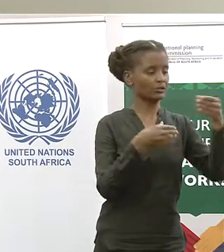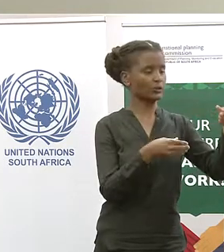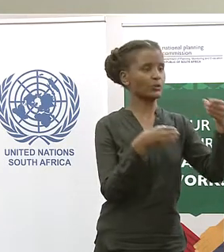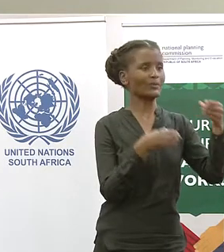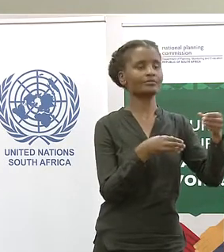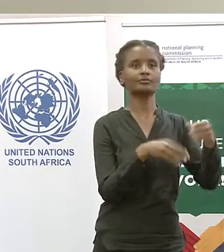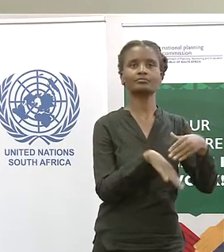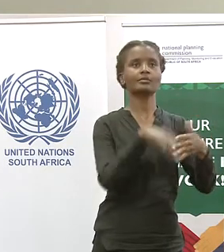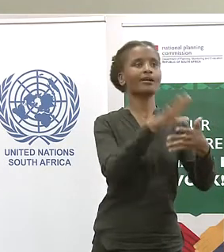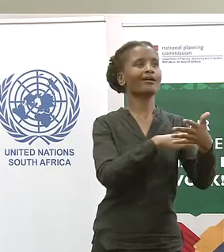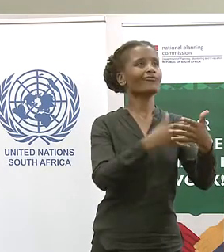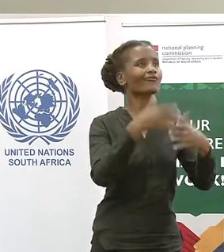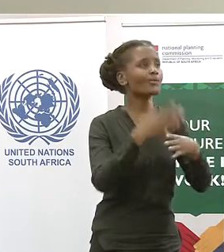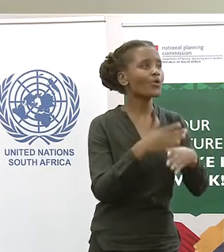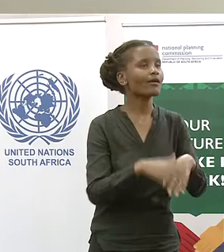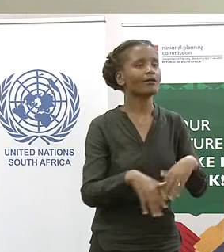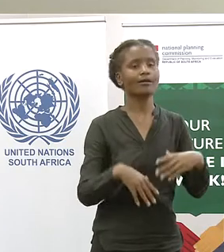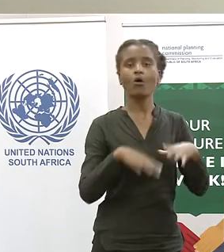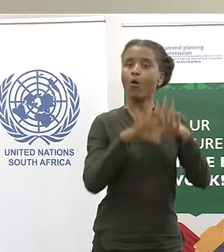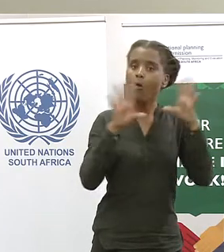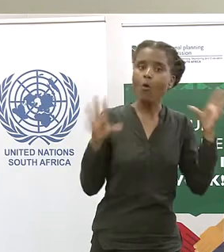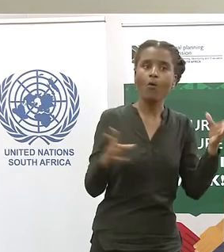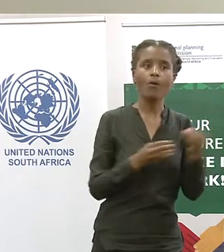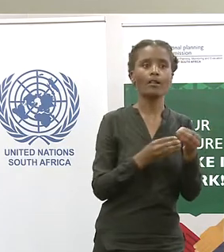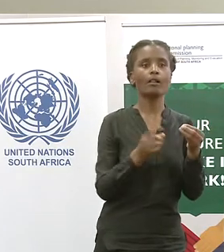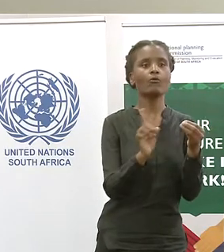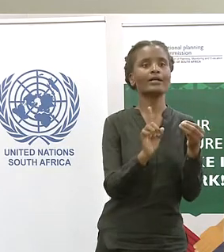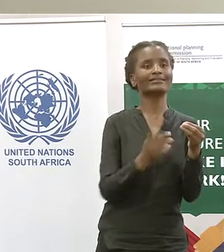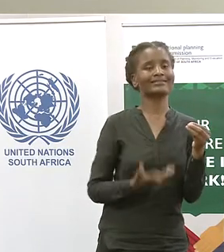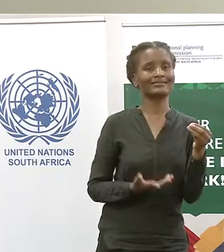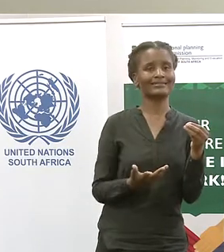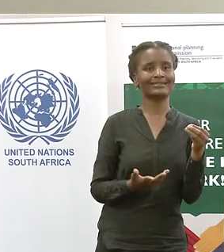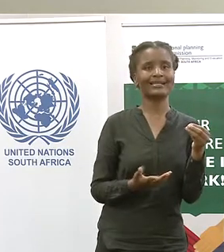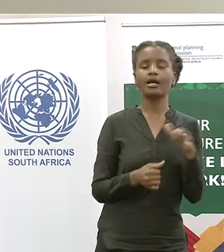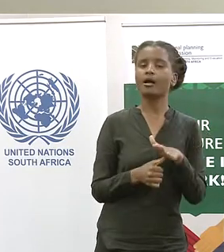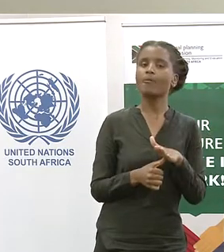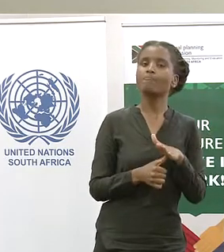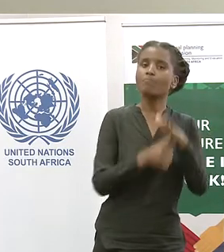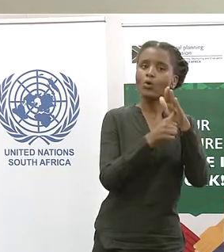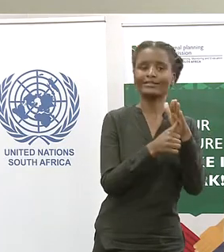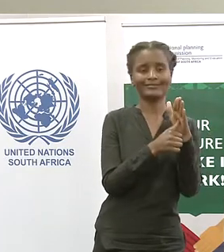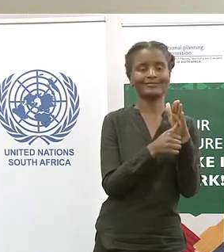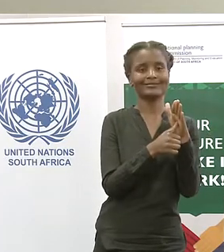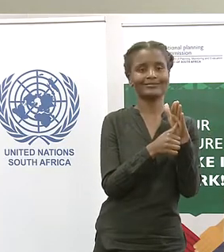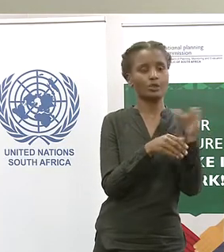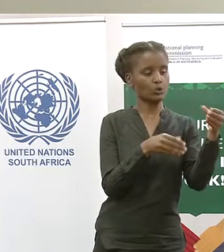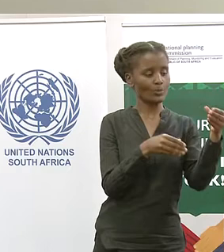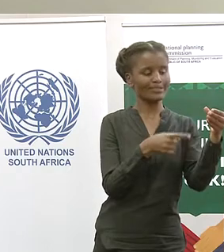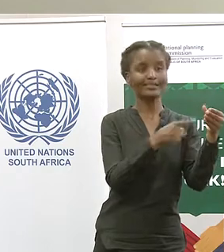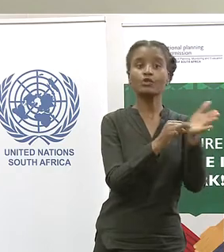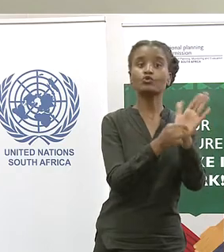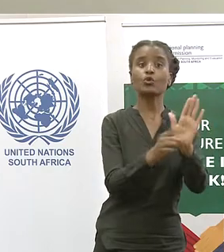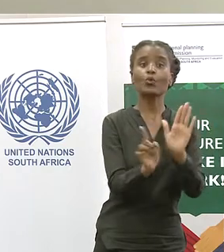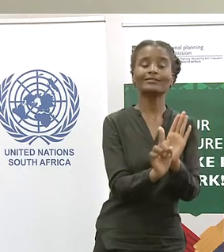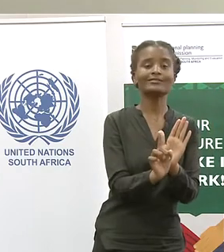the are basically an important illustration. We didn't cut. This is